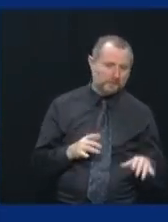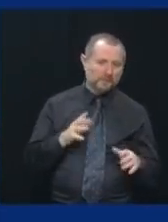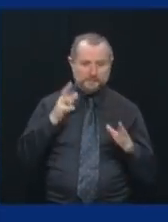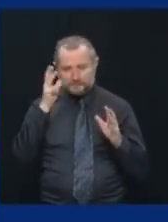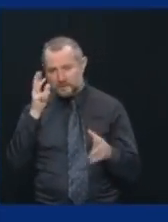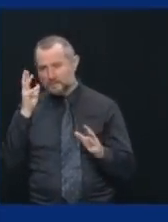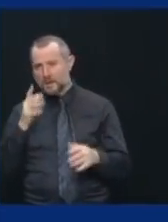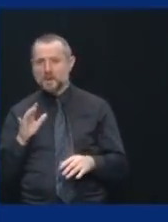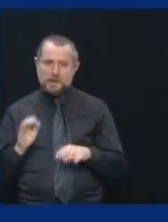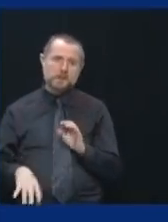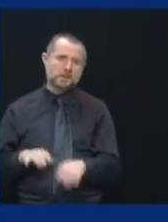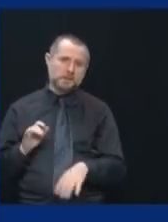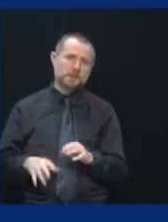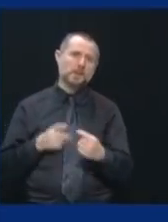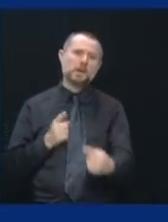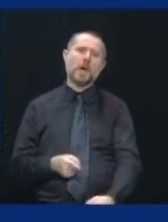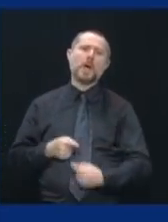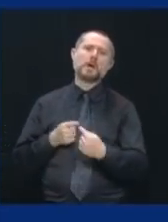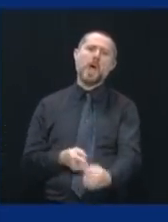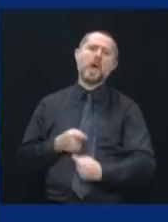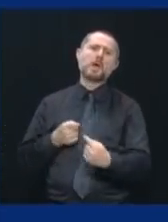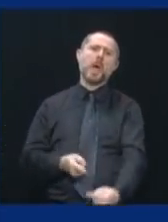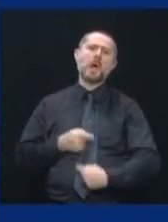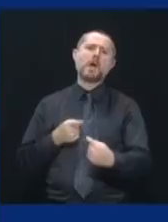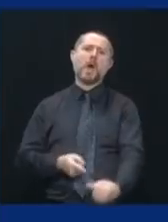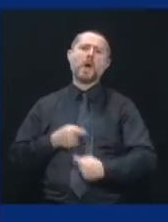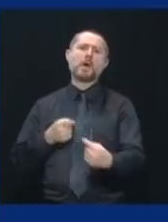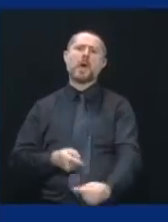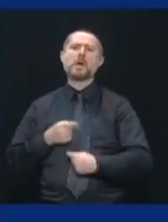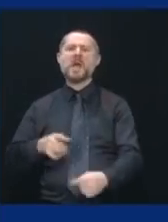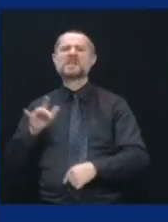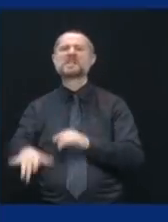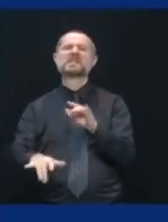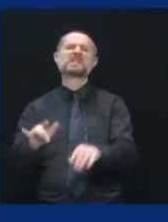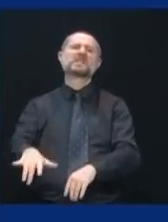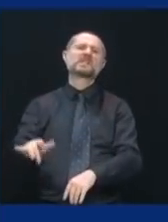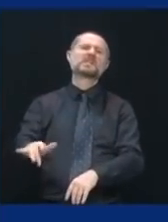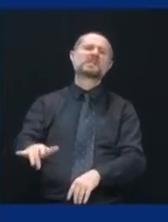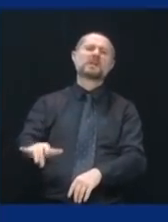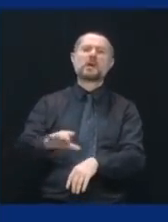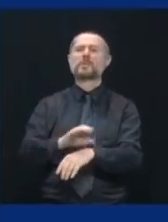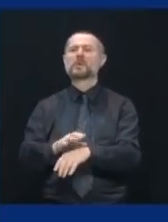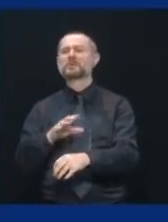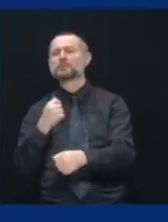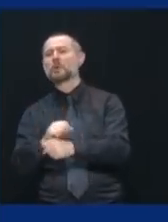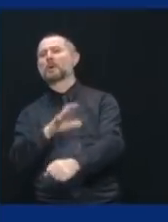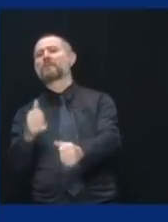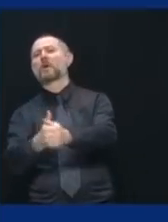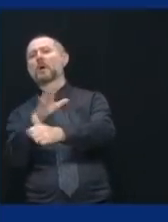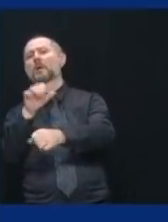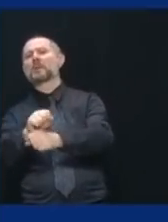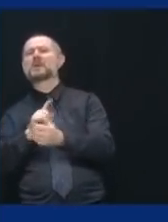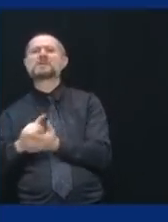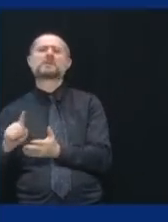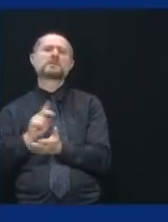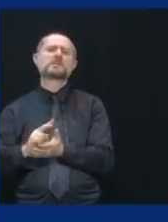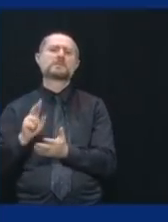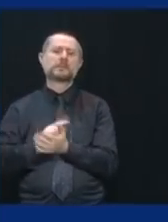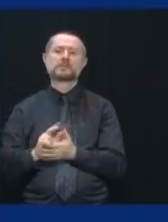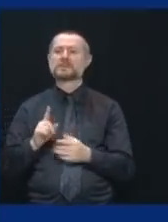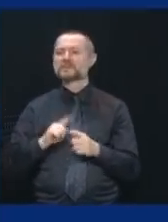sister. And they just sit there hitting the refresh key, and they look at all different sites